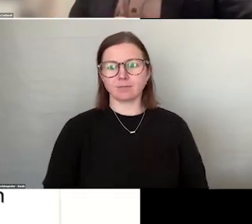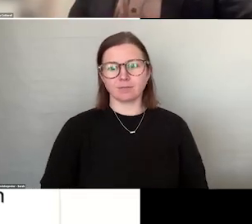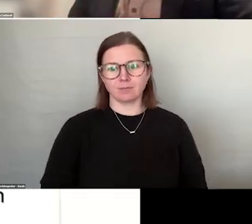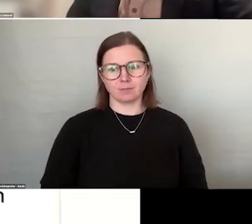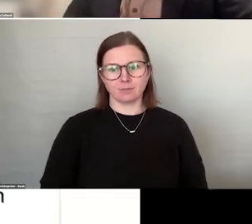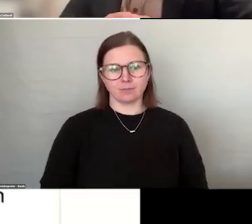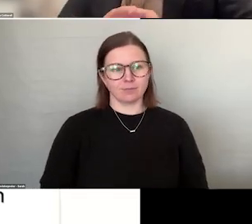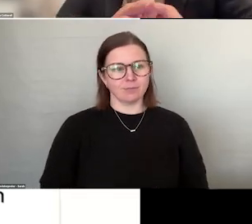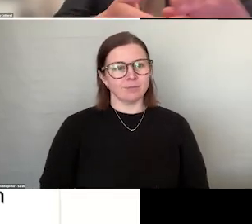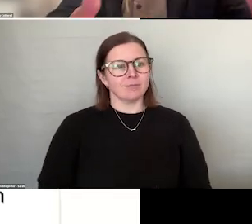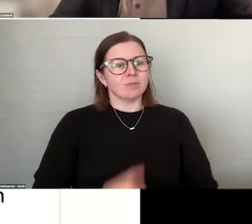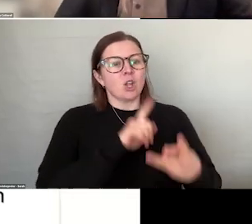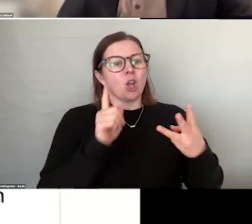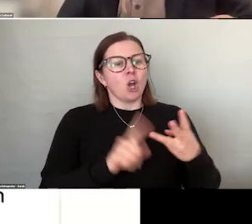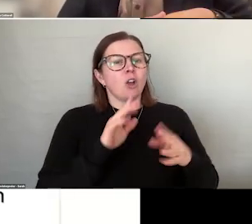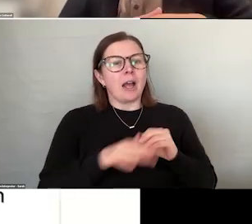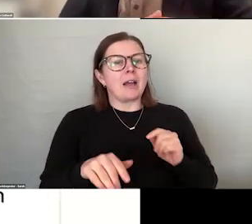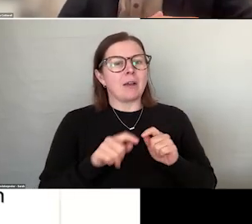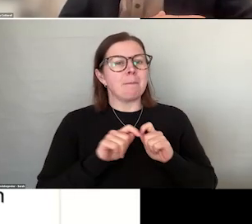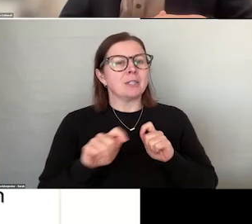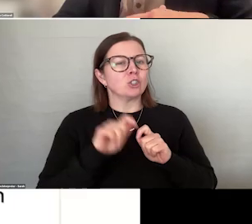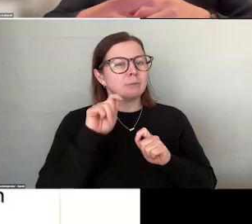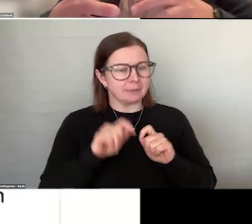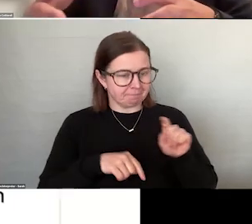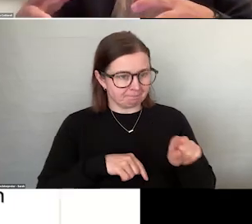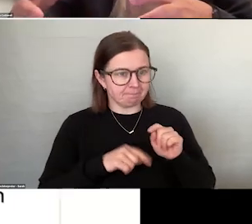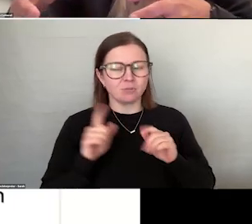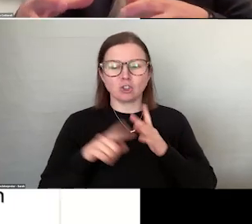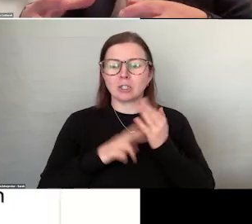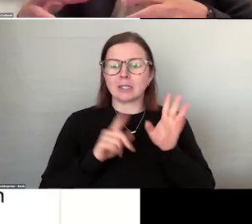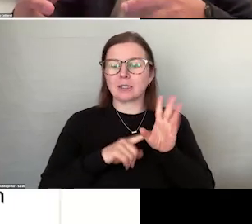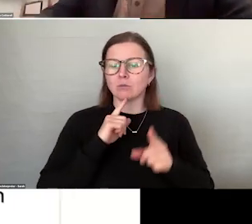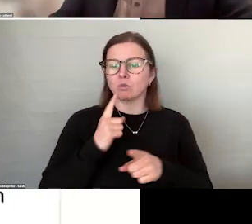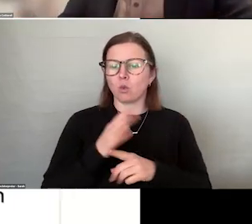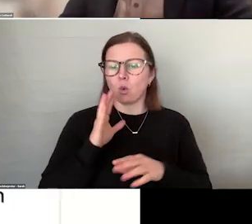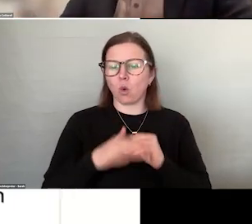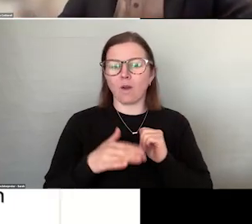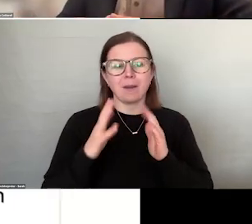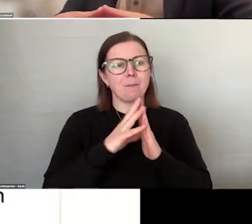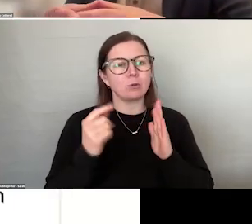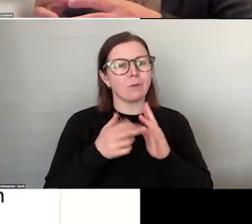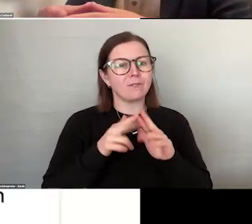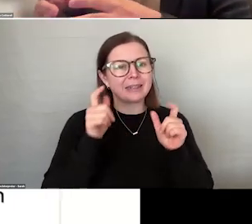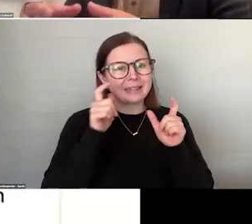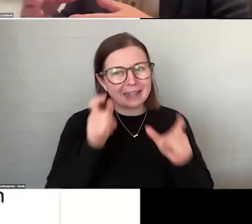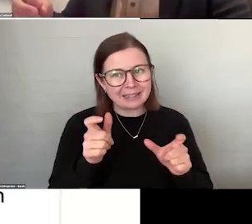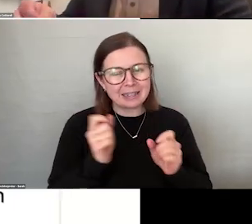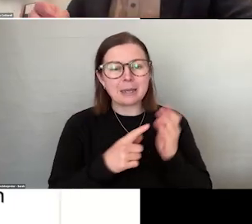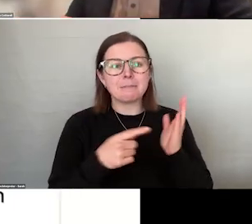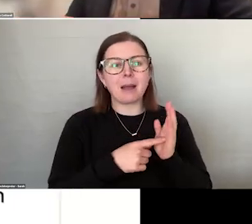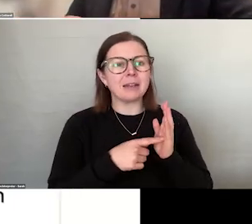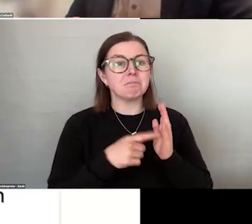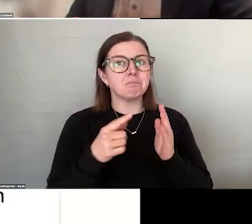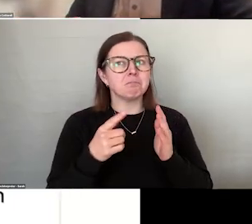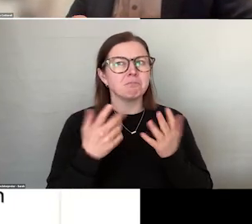is in measurement. So Jenny talked about these models of care, but not actually